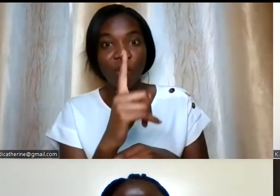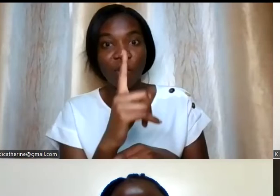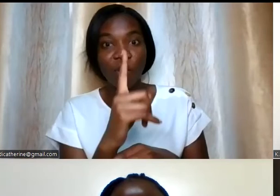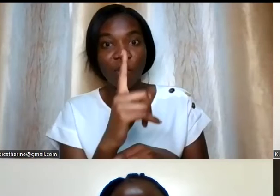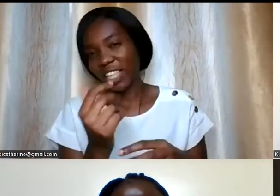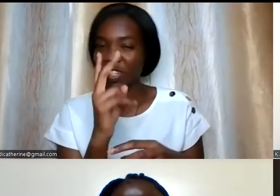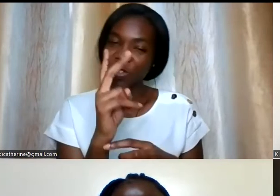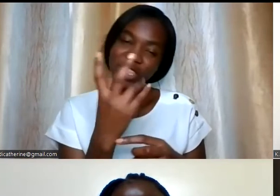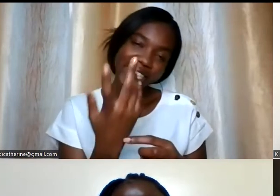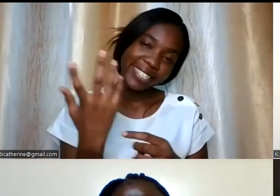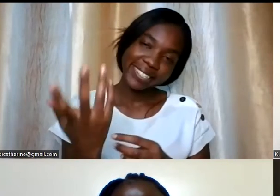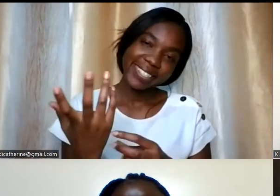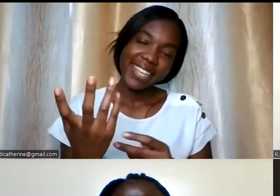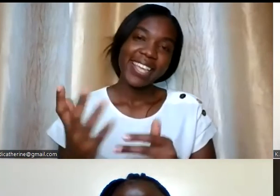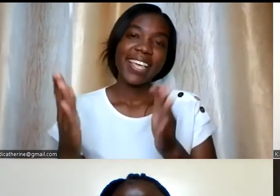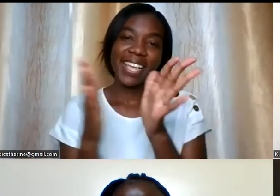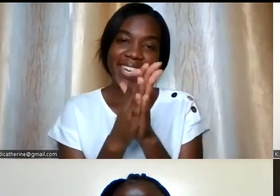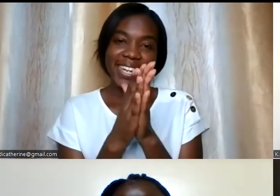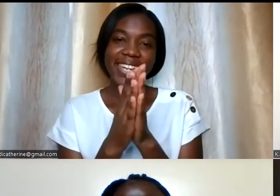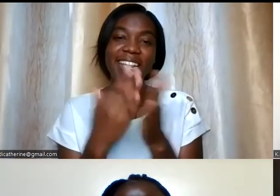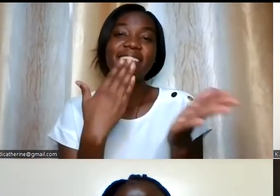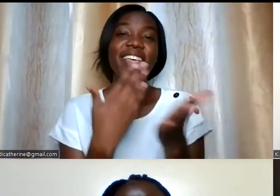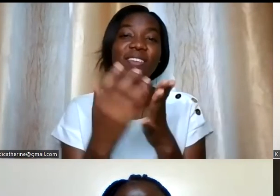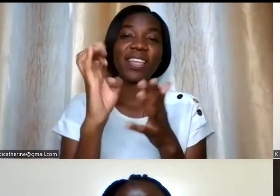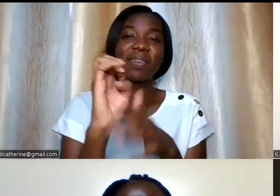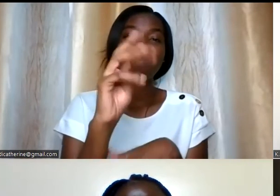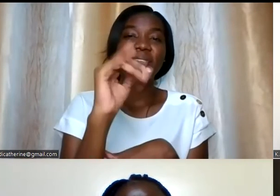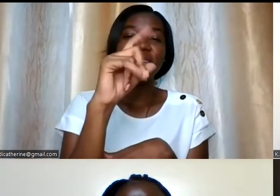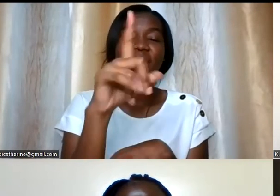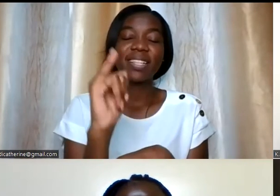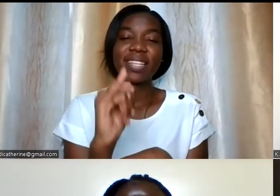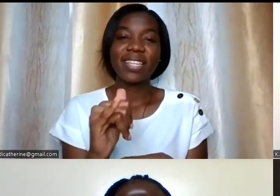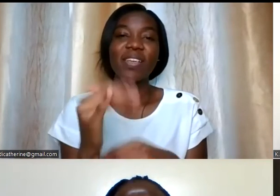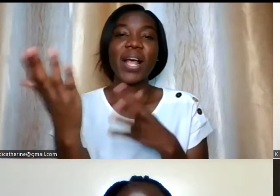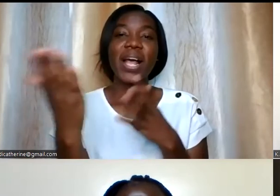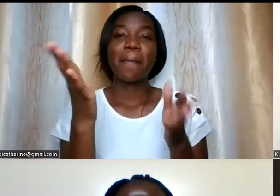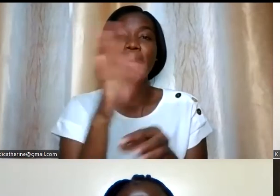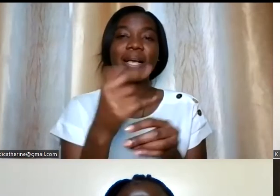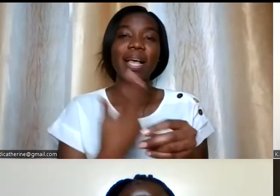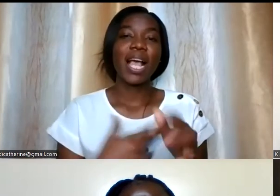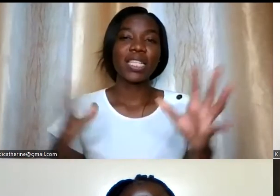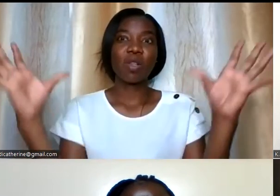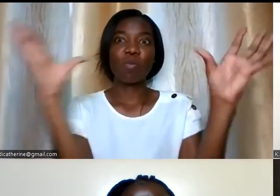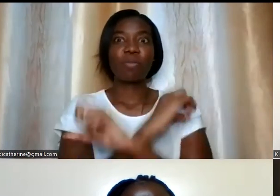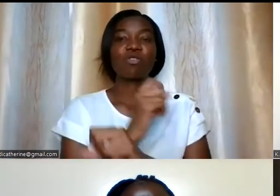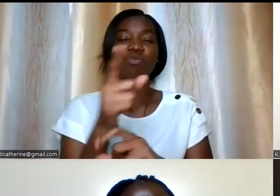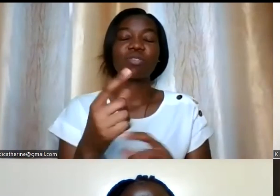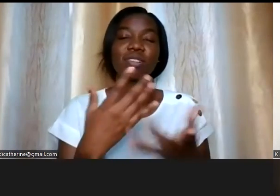And thank you, Emily, and welcome back. We had lost you at some point. Anyway,